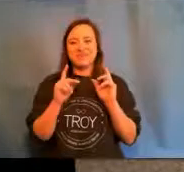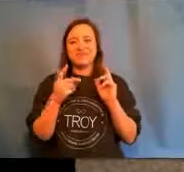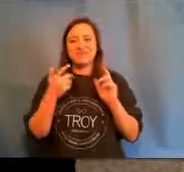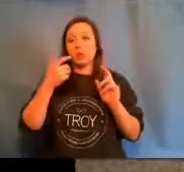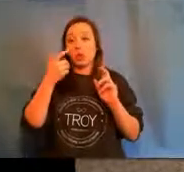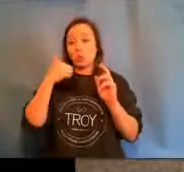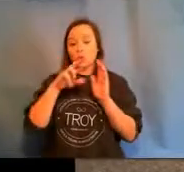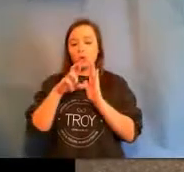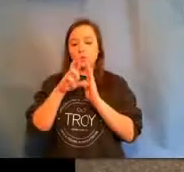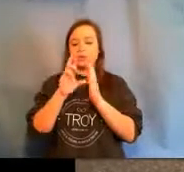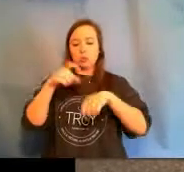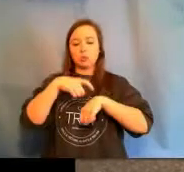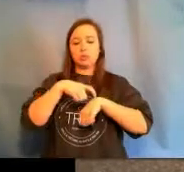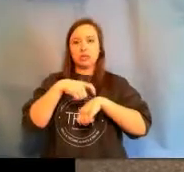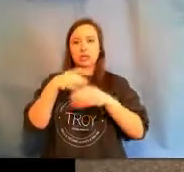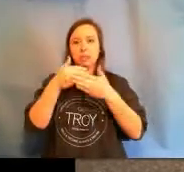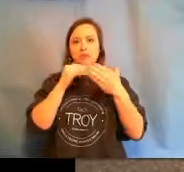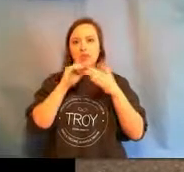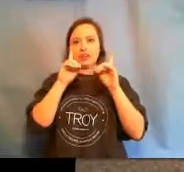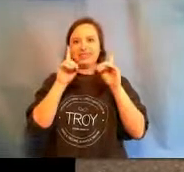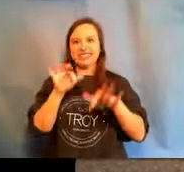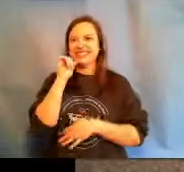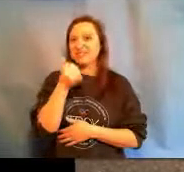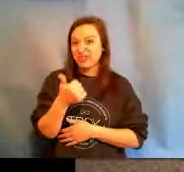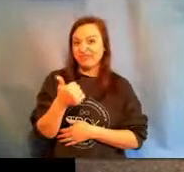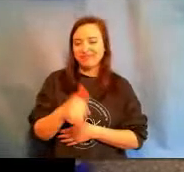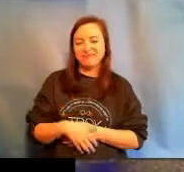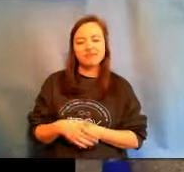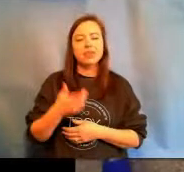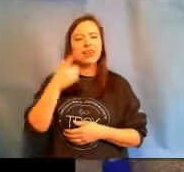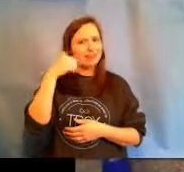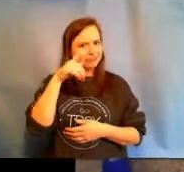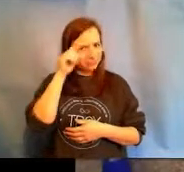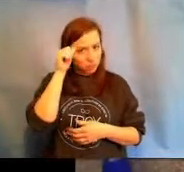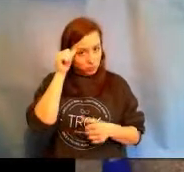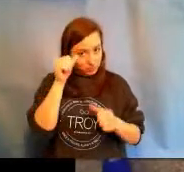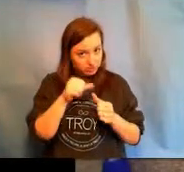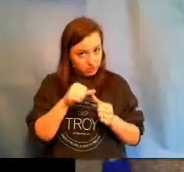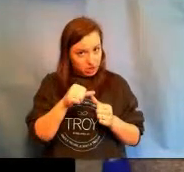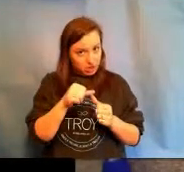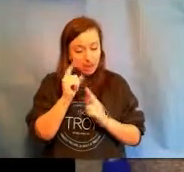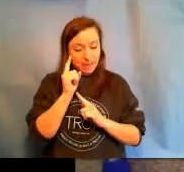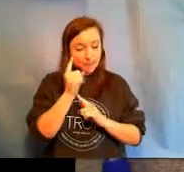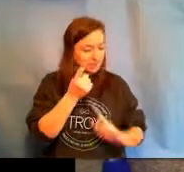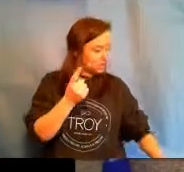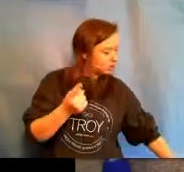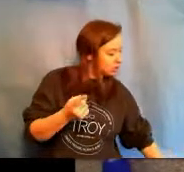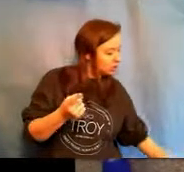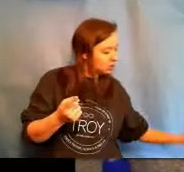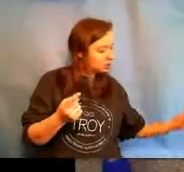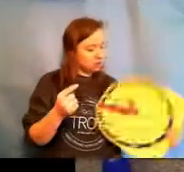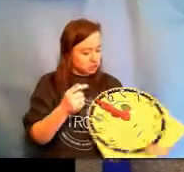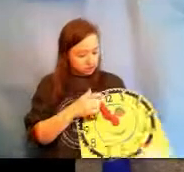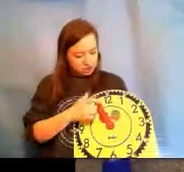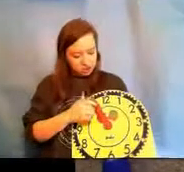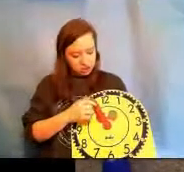friends, we're going to review time before our test tomorrow. So let's remember that our minute hand is long and our hour